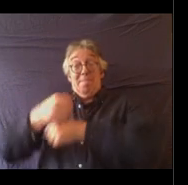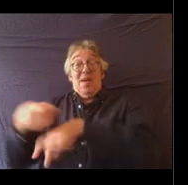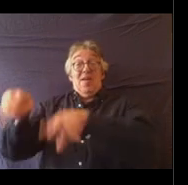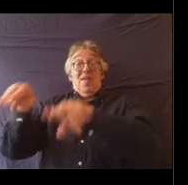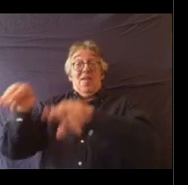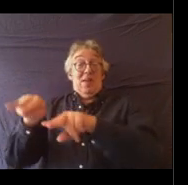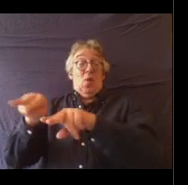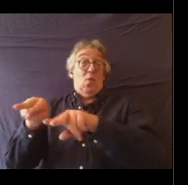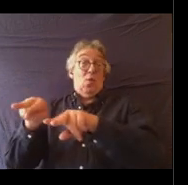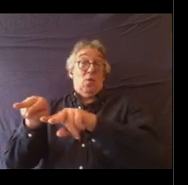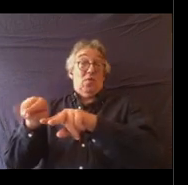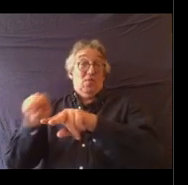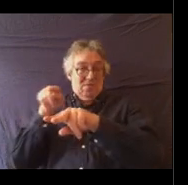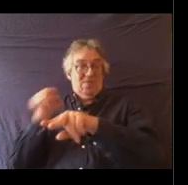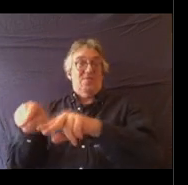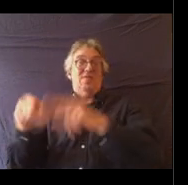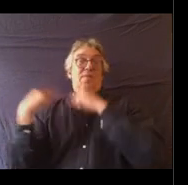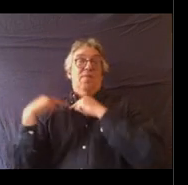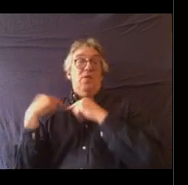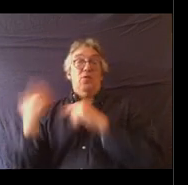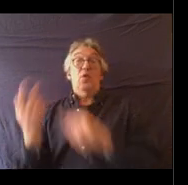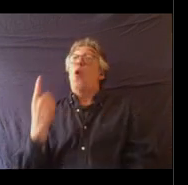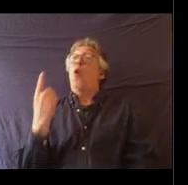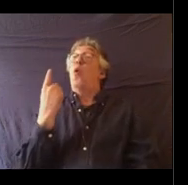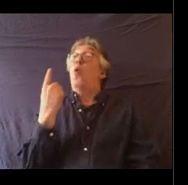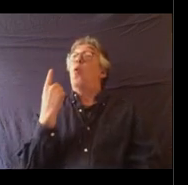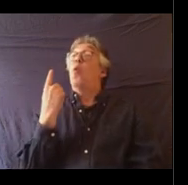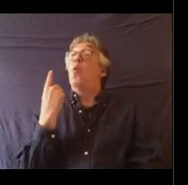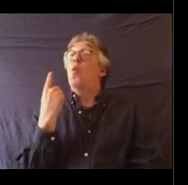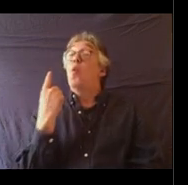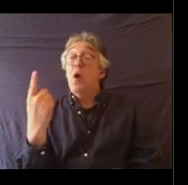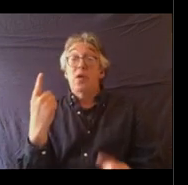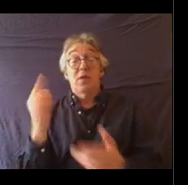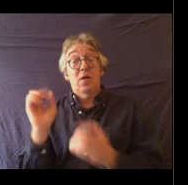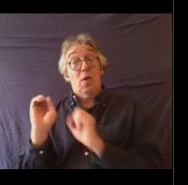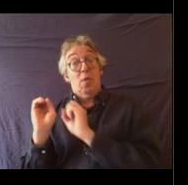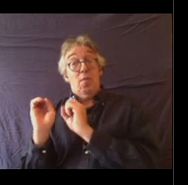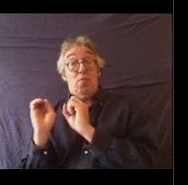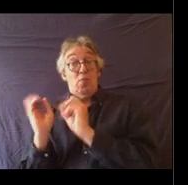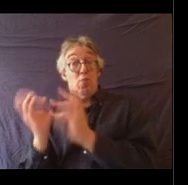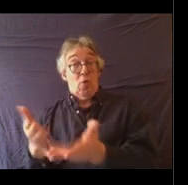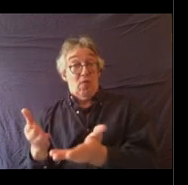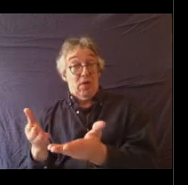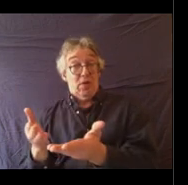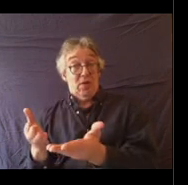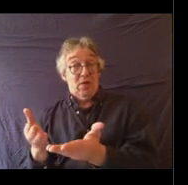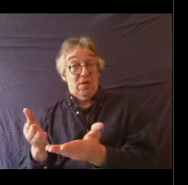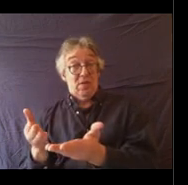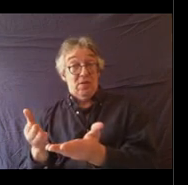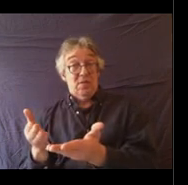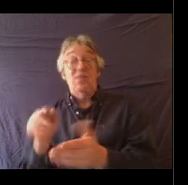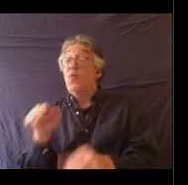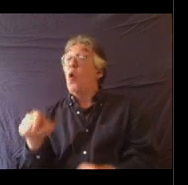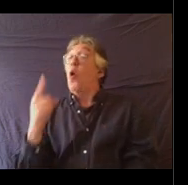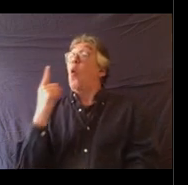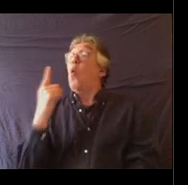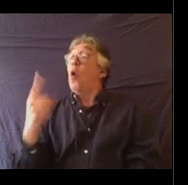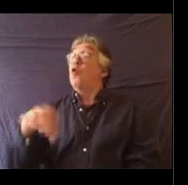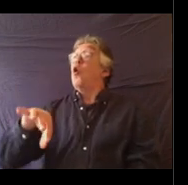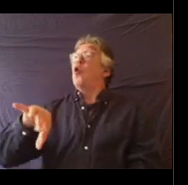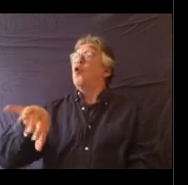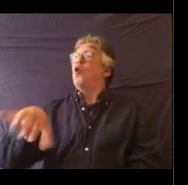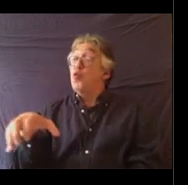entails is that basically one provider, which is established, you have specific criteria in one member state, has to